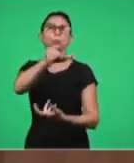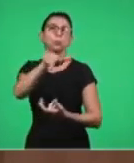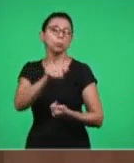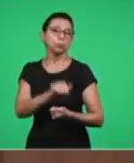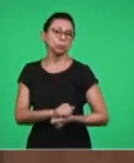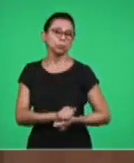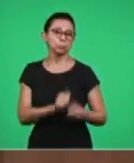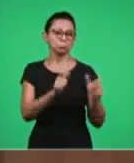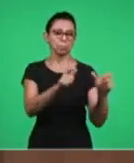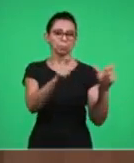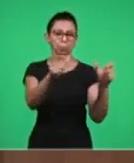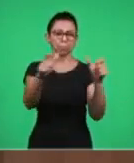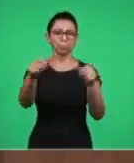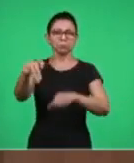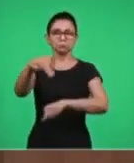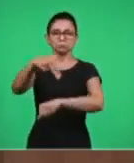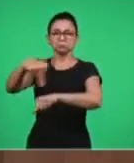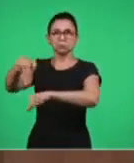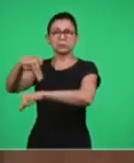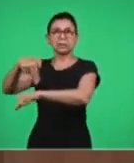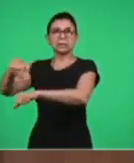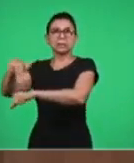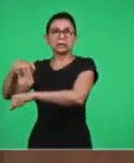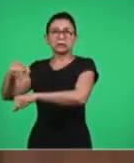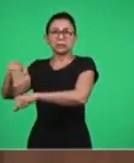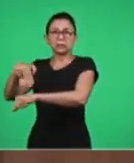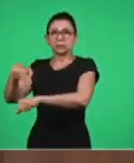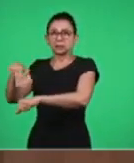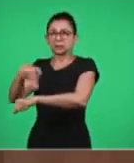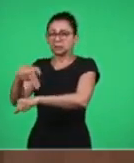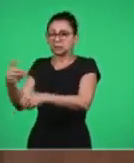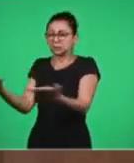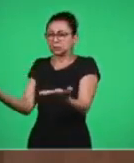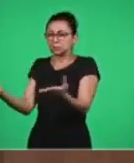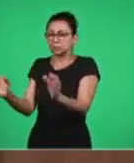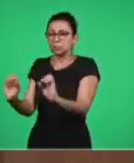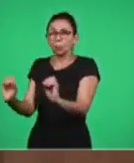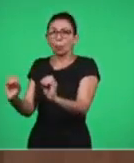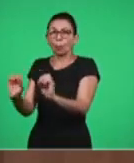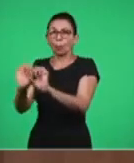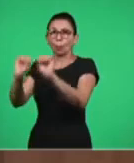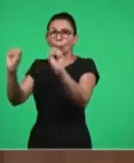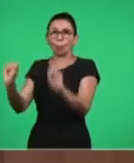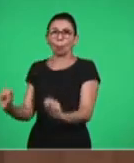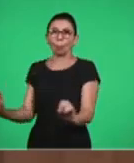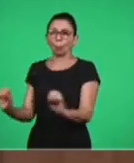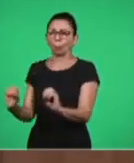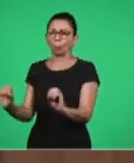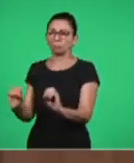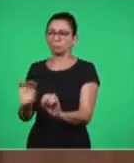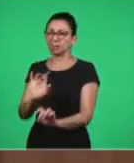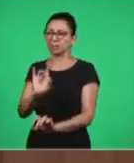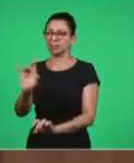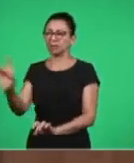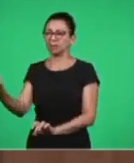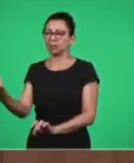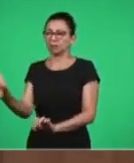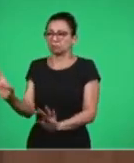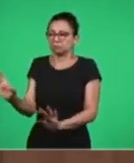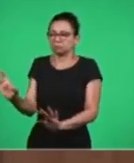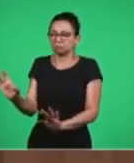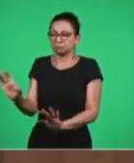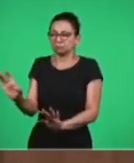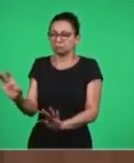was diaspora, the people was spread all over the world, a nation without a land, without a structure, each person